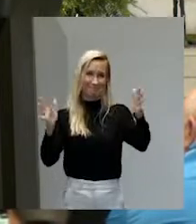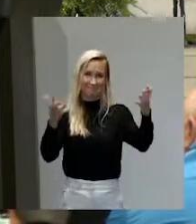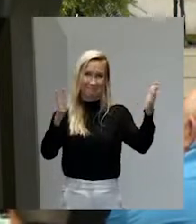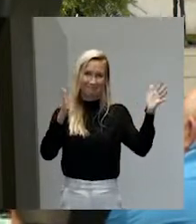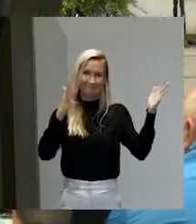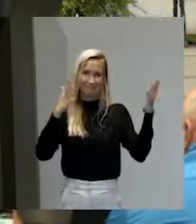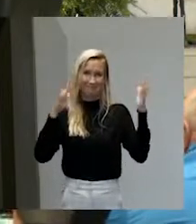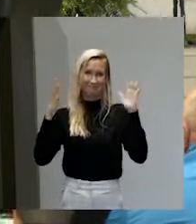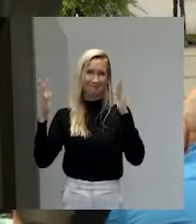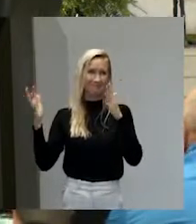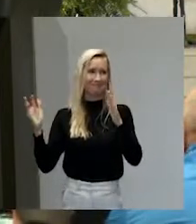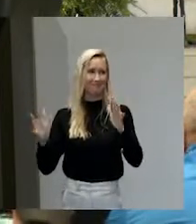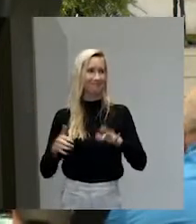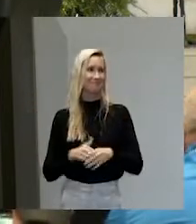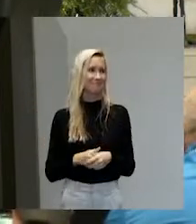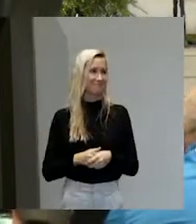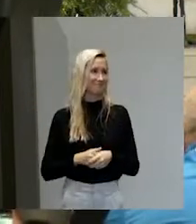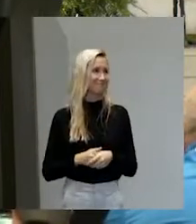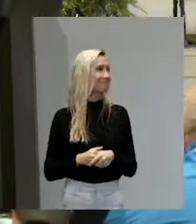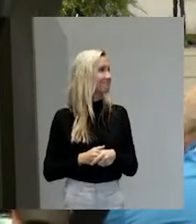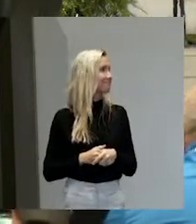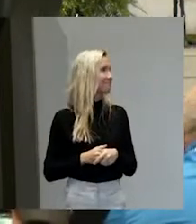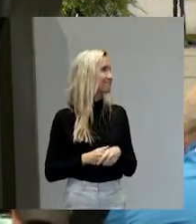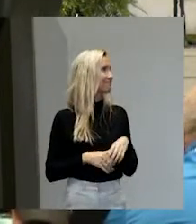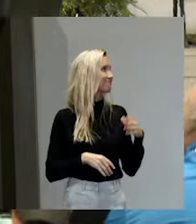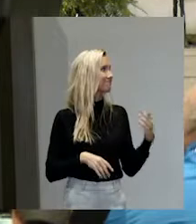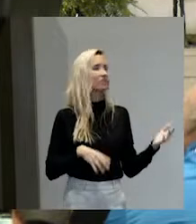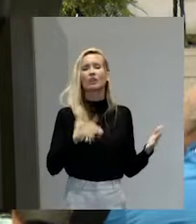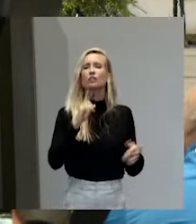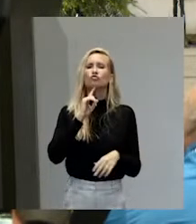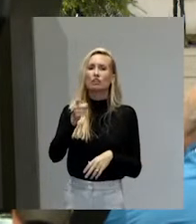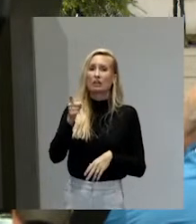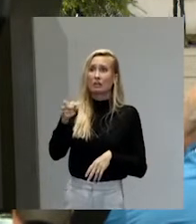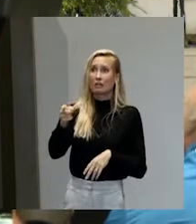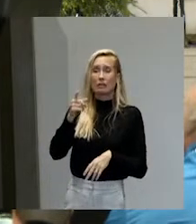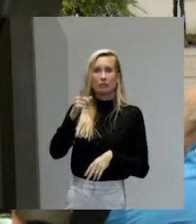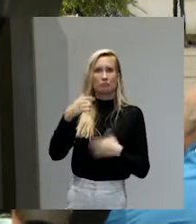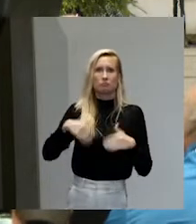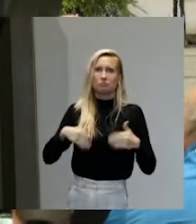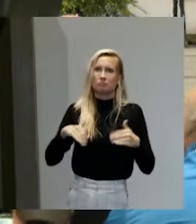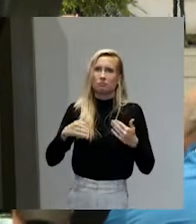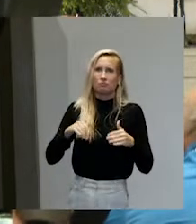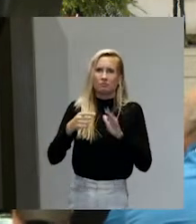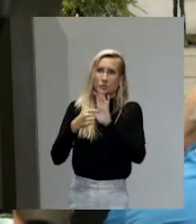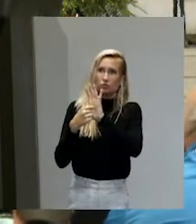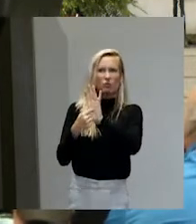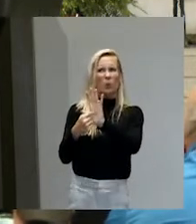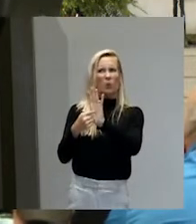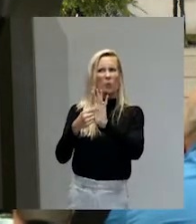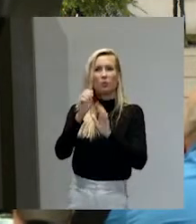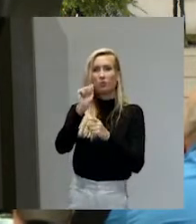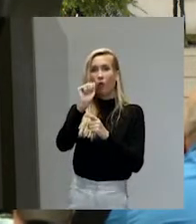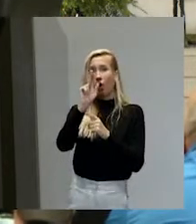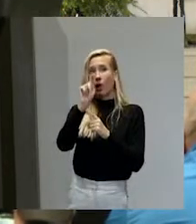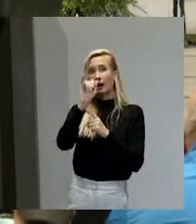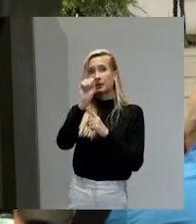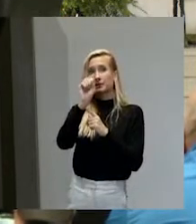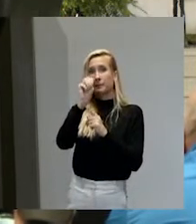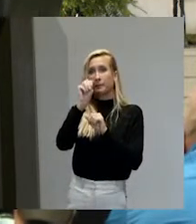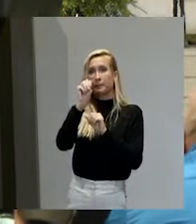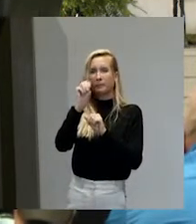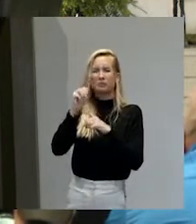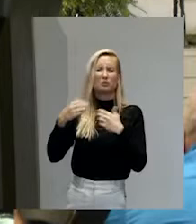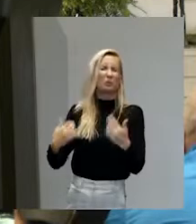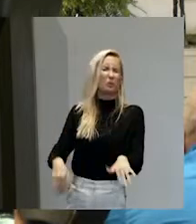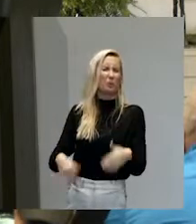Though the subject matter is autism, it's really, and a lot of people will be able to connect to that, especially part of the community. It's really a show